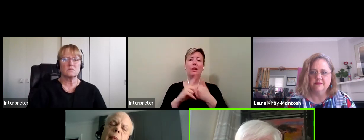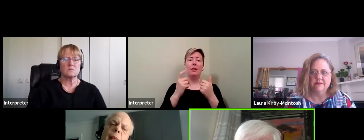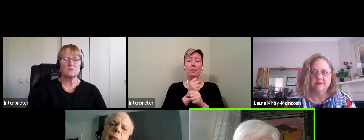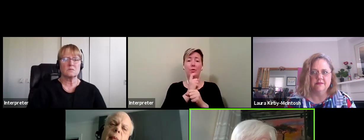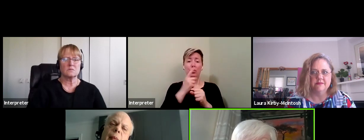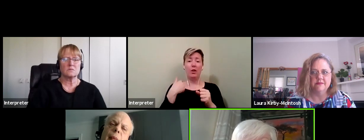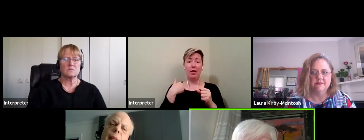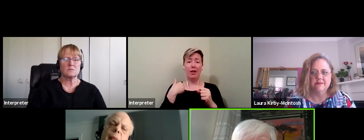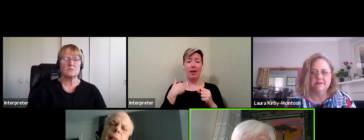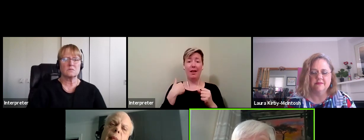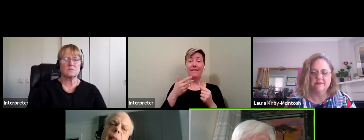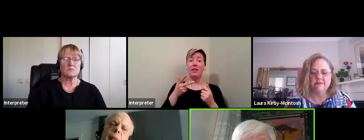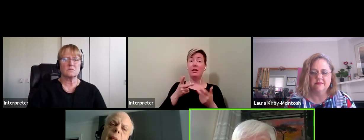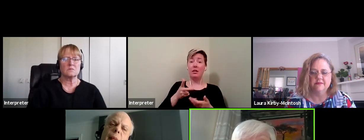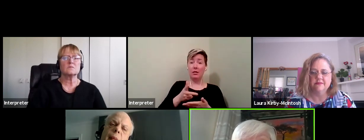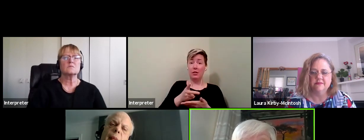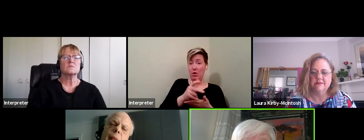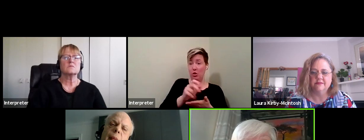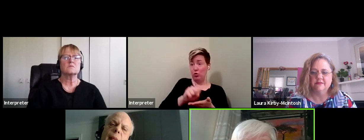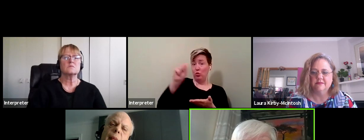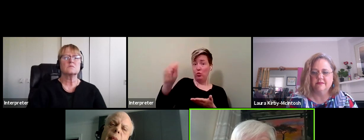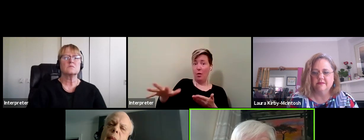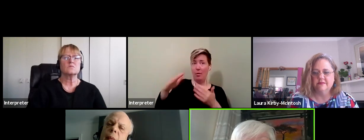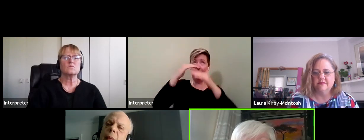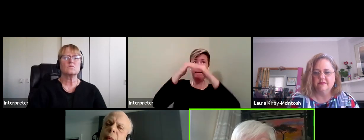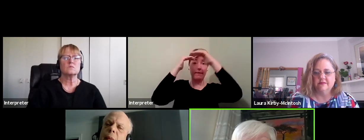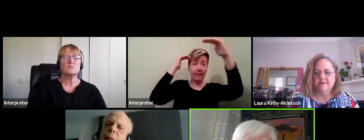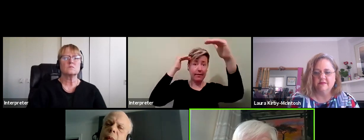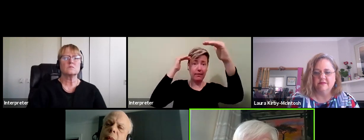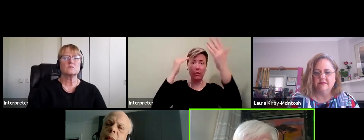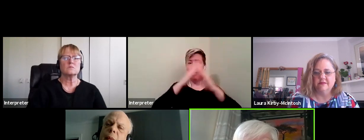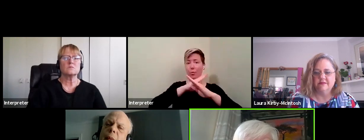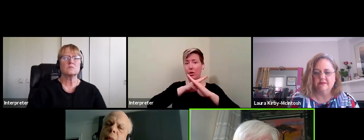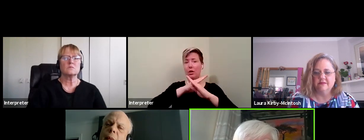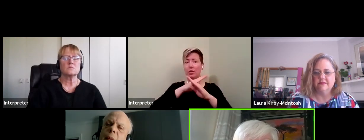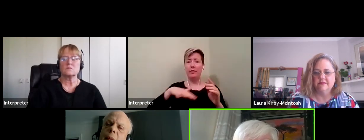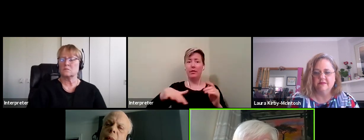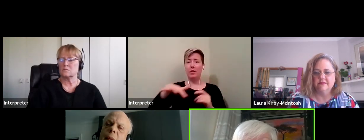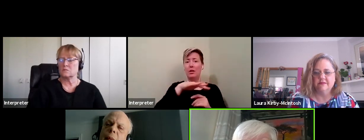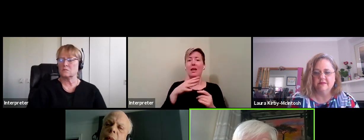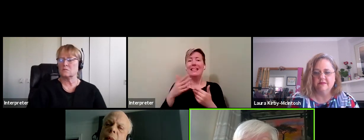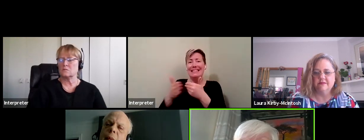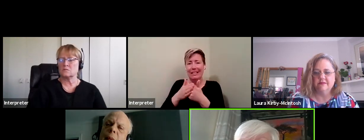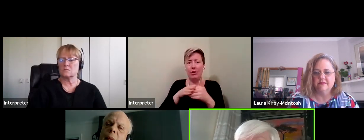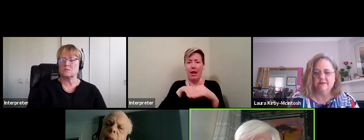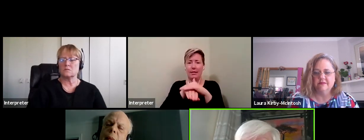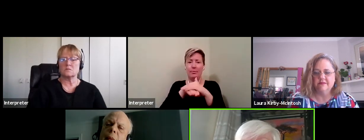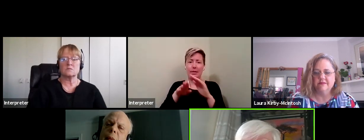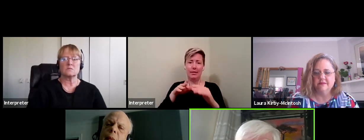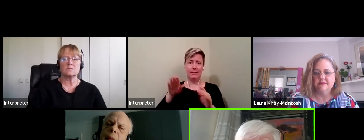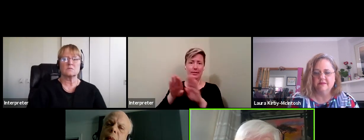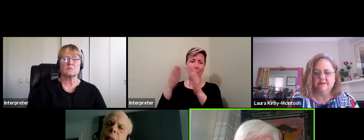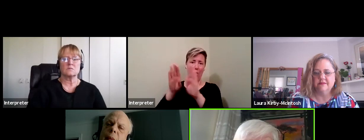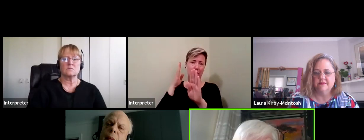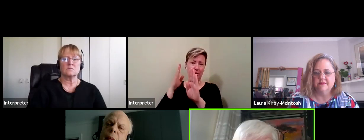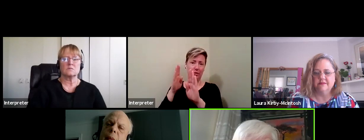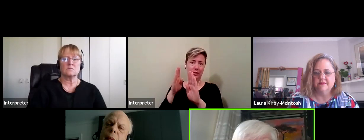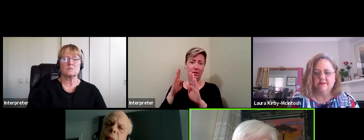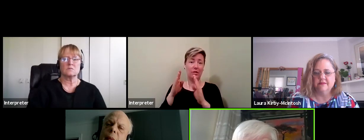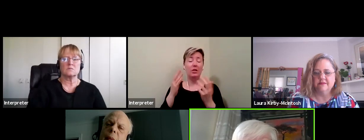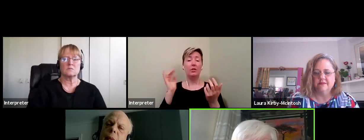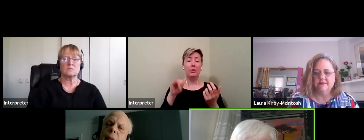protected drop-off area for people immediately next to an accessible entrance. This reduces the travel distance, especially for